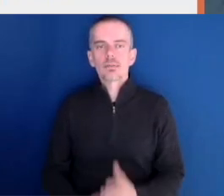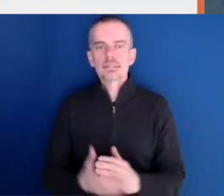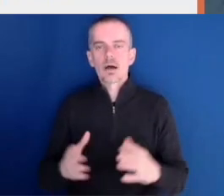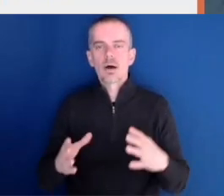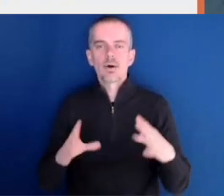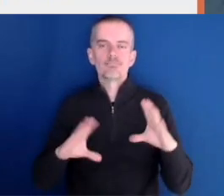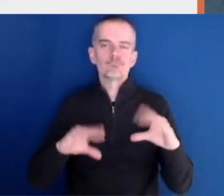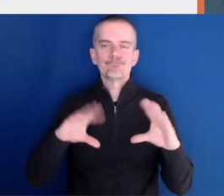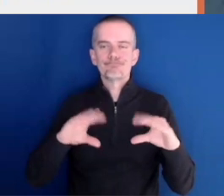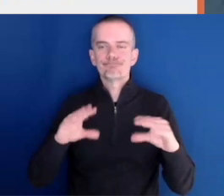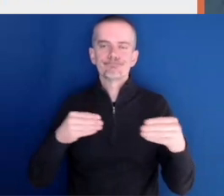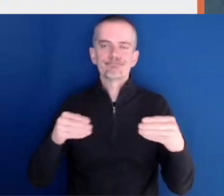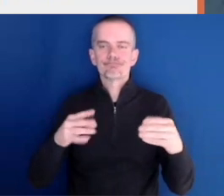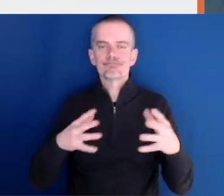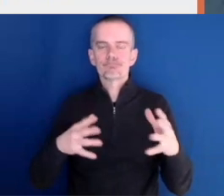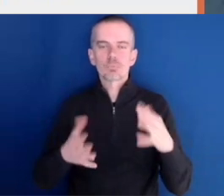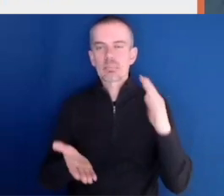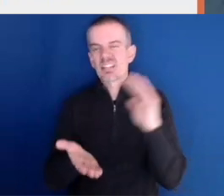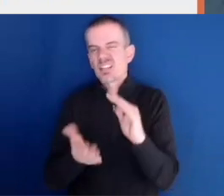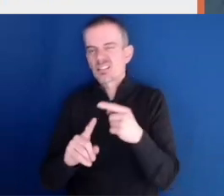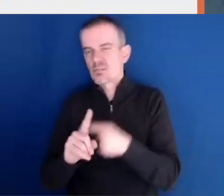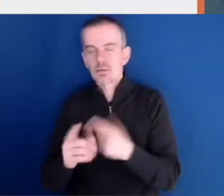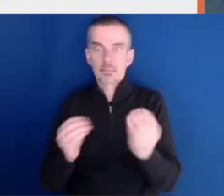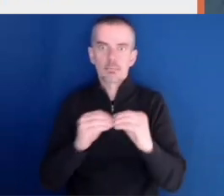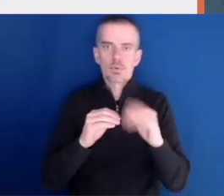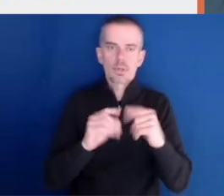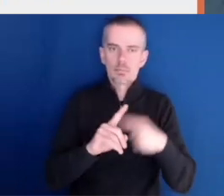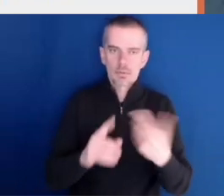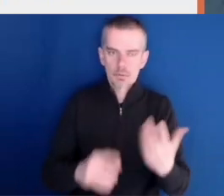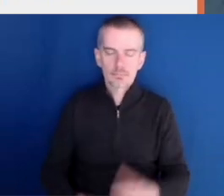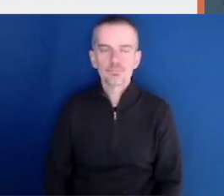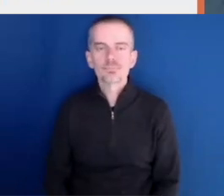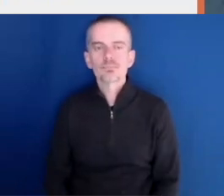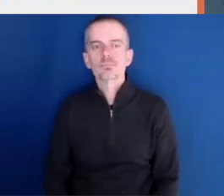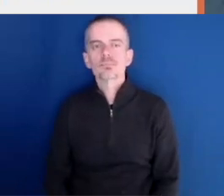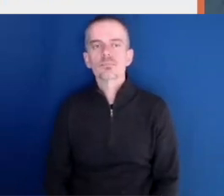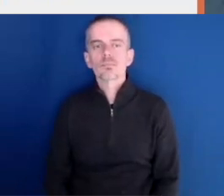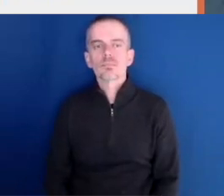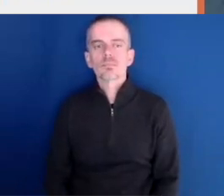some flexibility in there. It could be a little bit less time, could be more time.